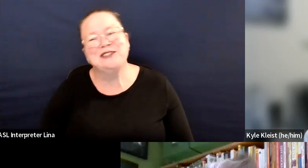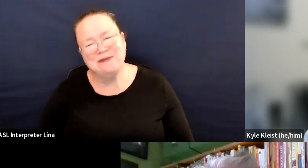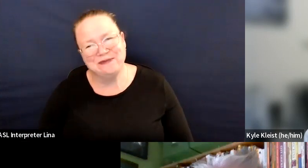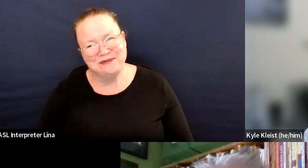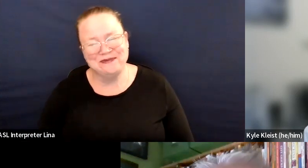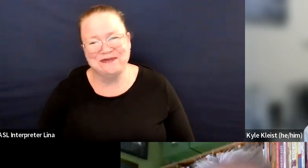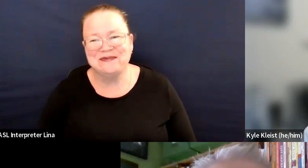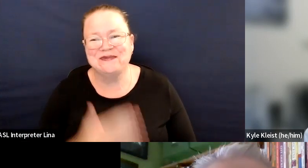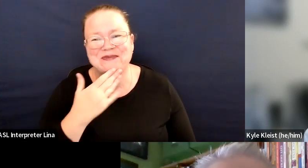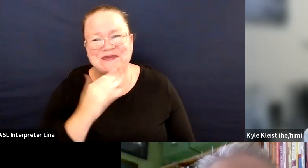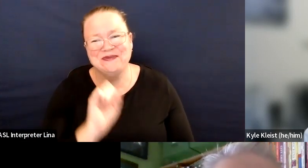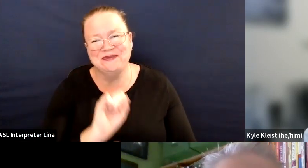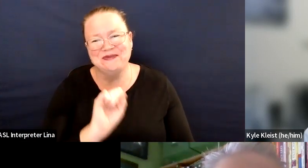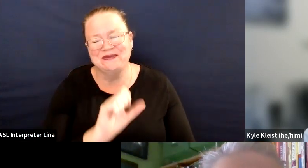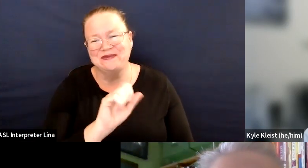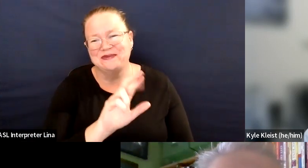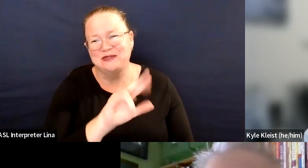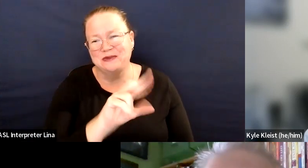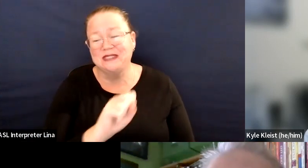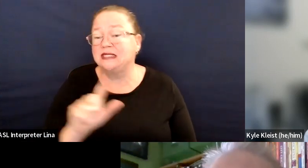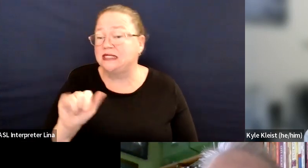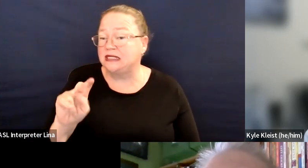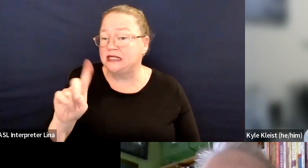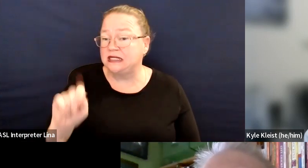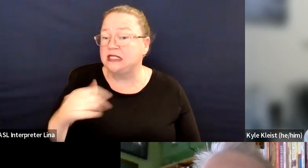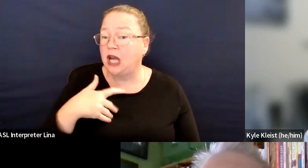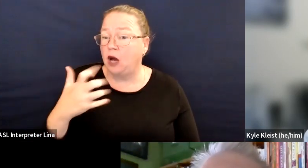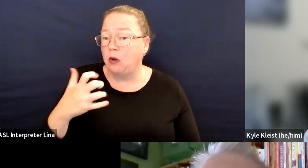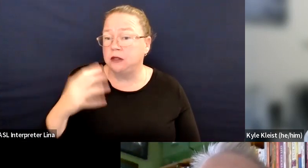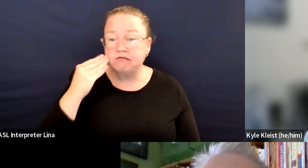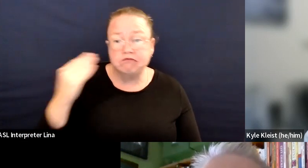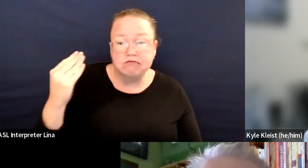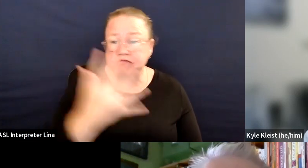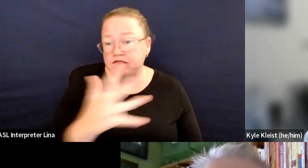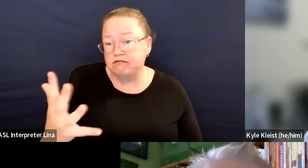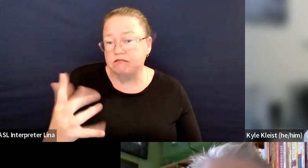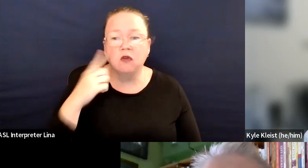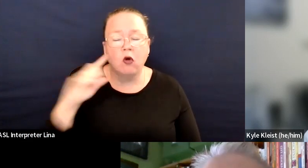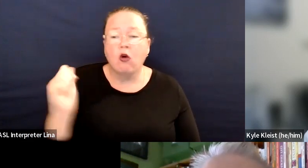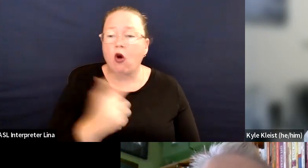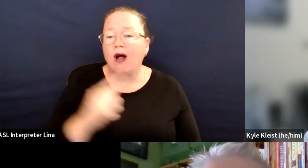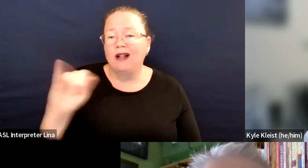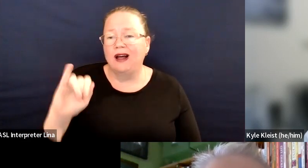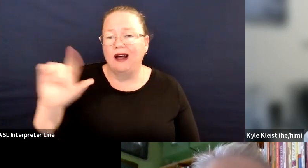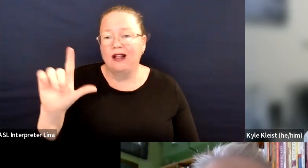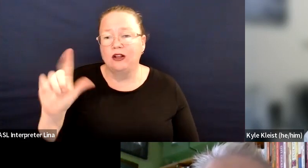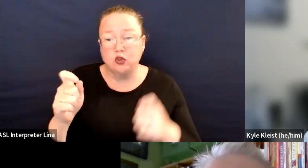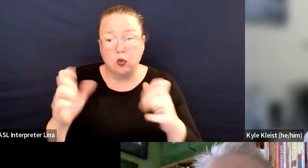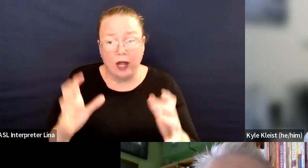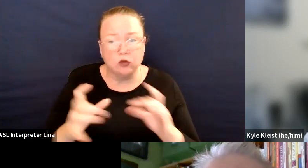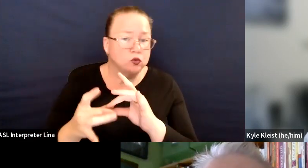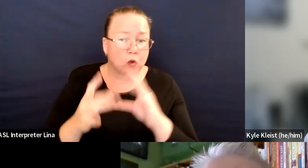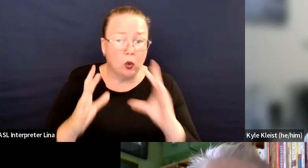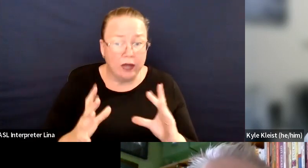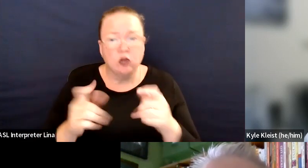up. Well done, Arias. Linda, I would like to throw it out there to all of the IL directors or coordinators